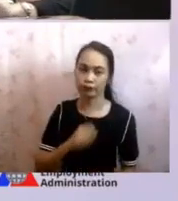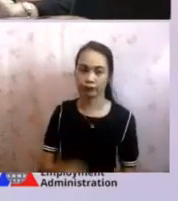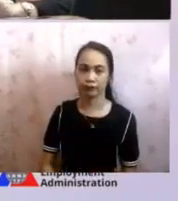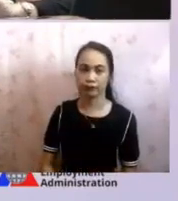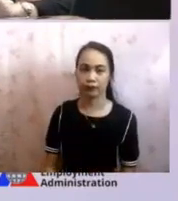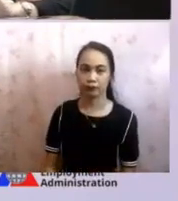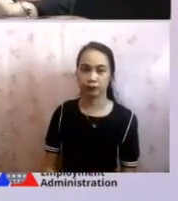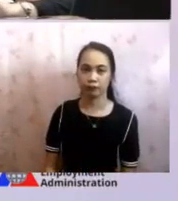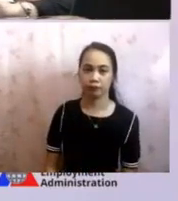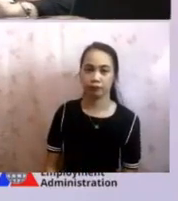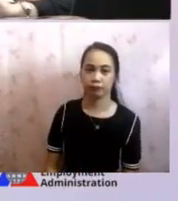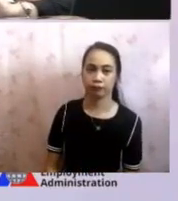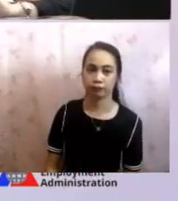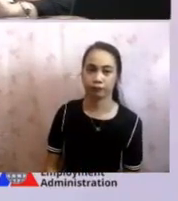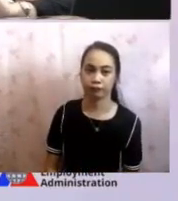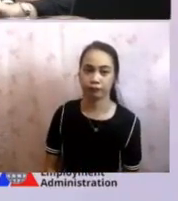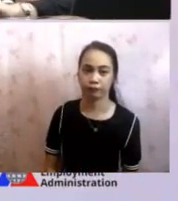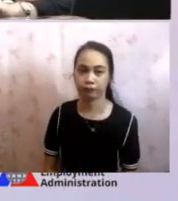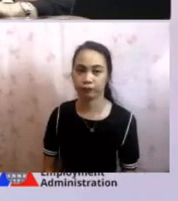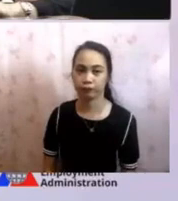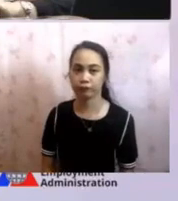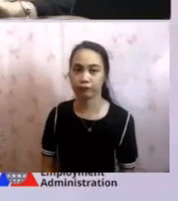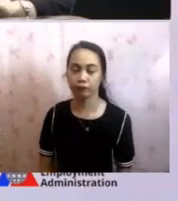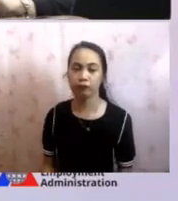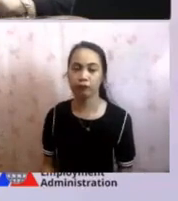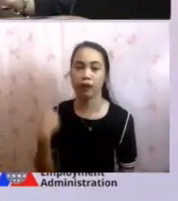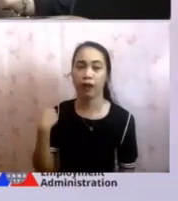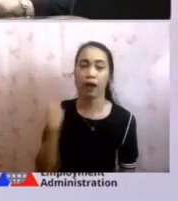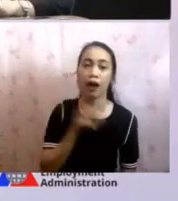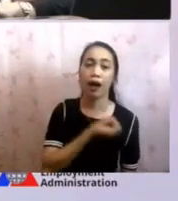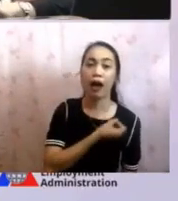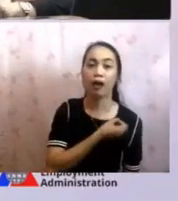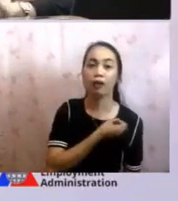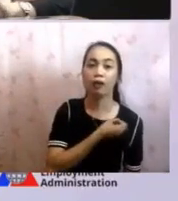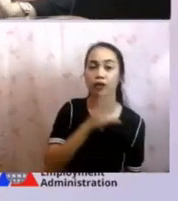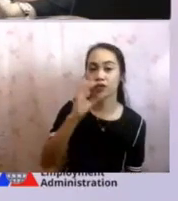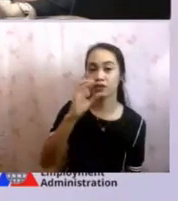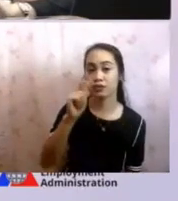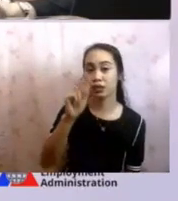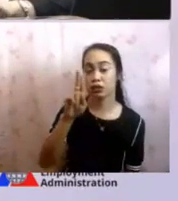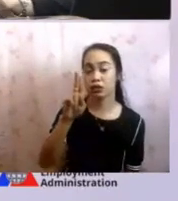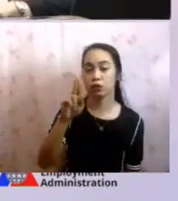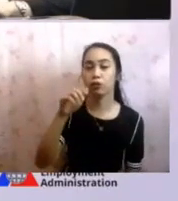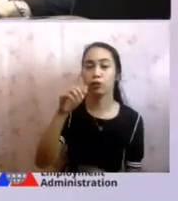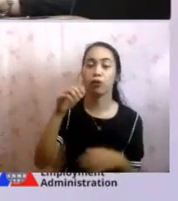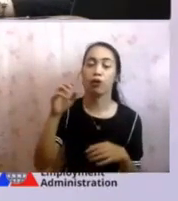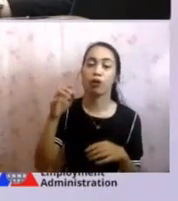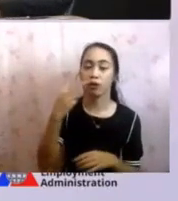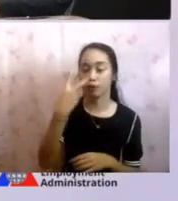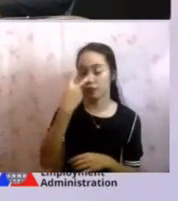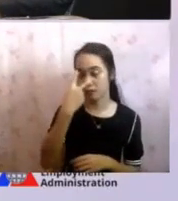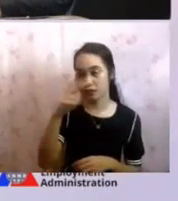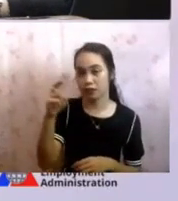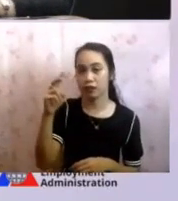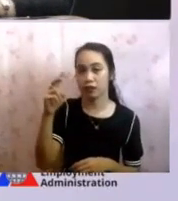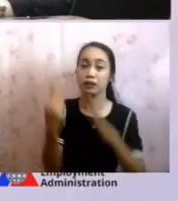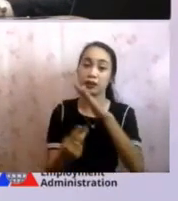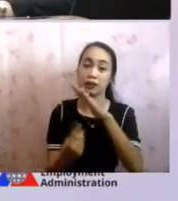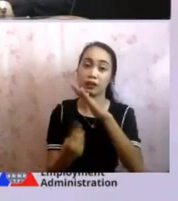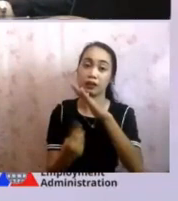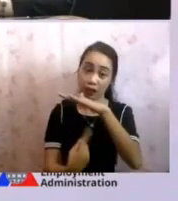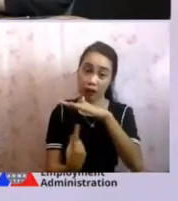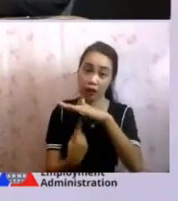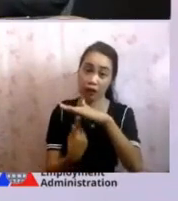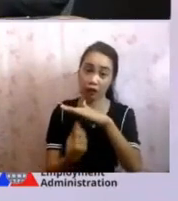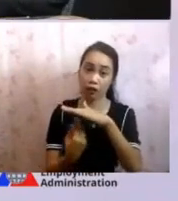can be located sa main campus. So these career and placement offices can be found sa inyuhang mga can be